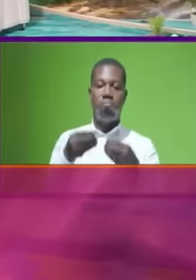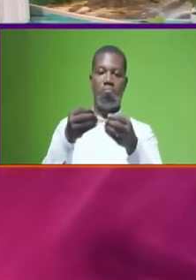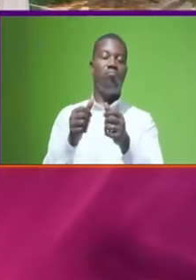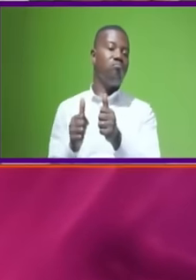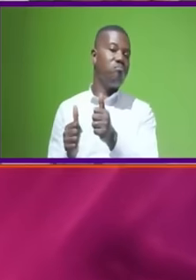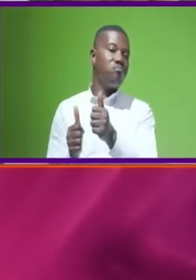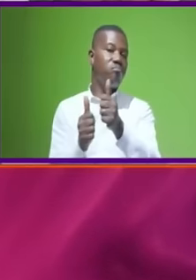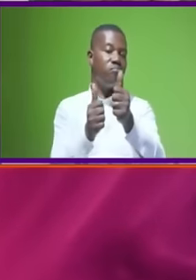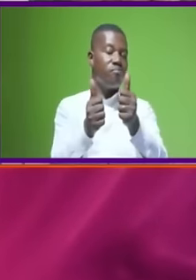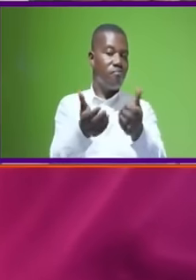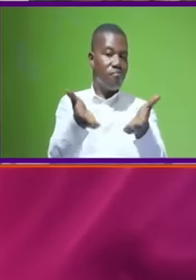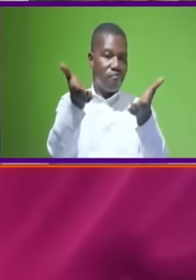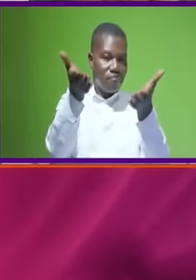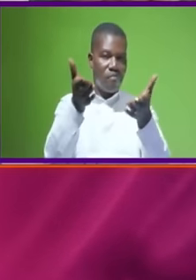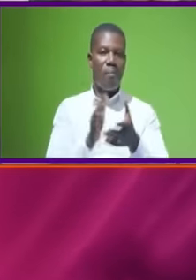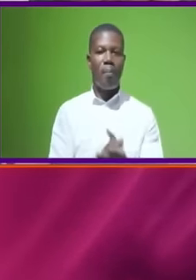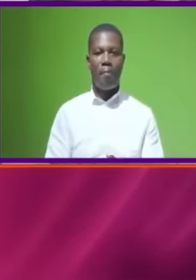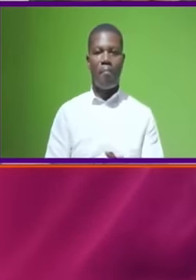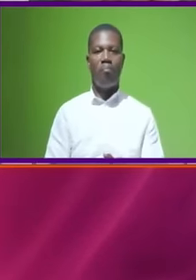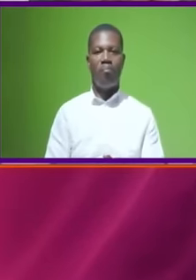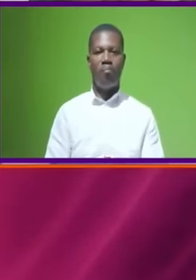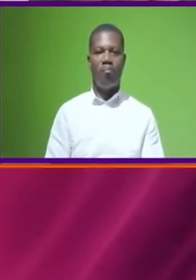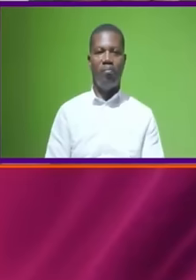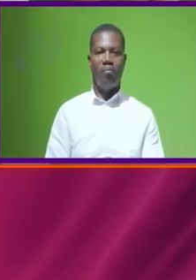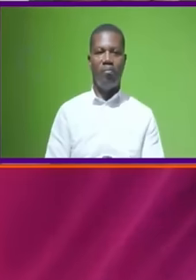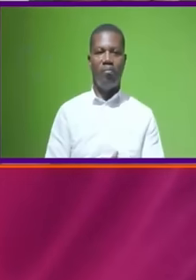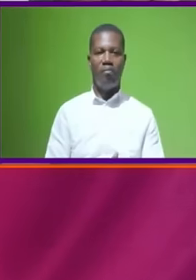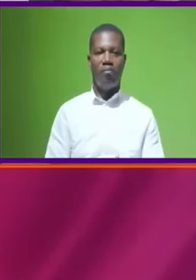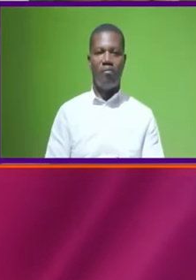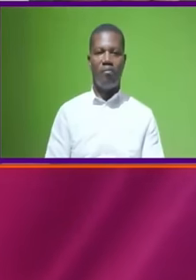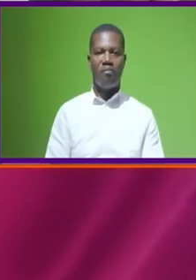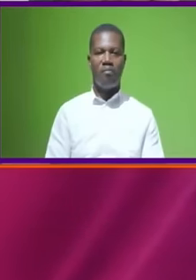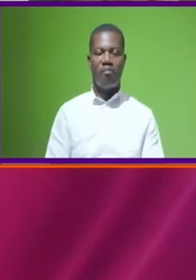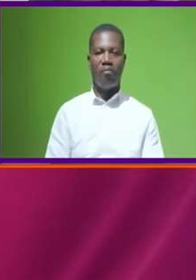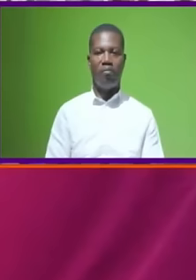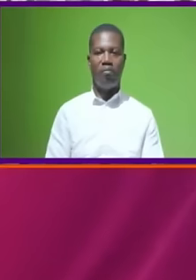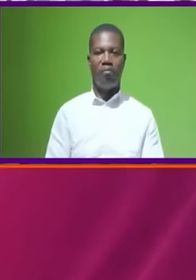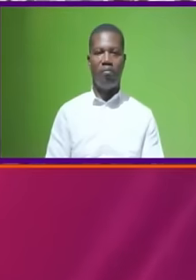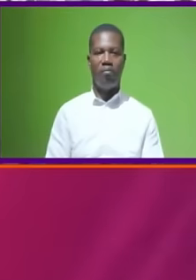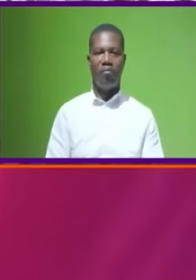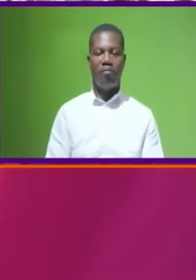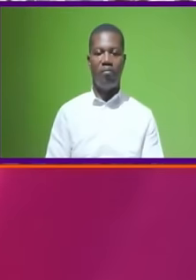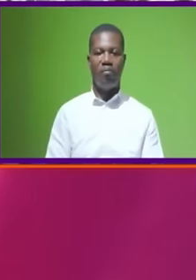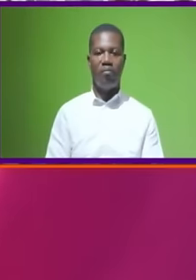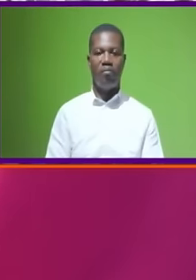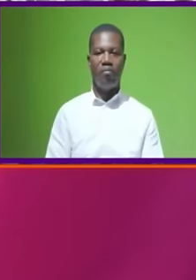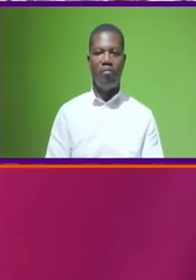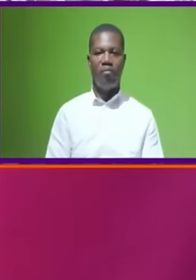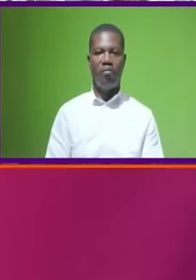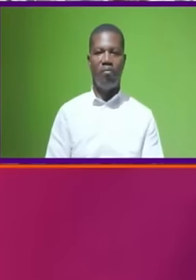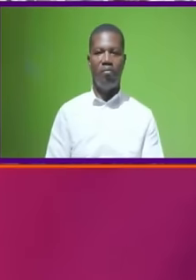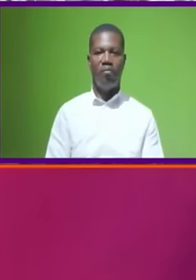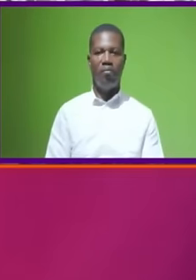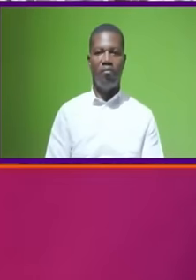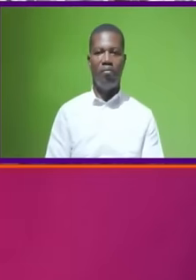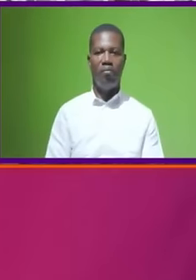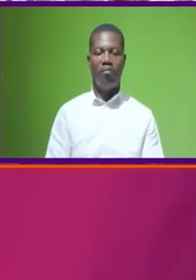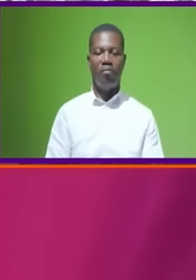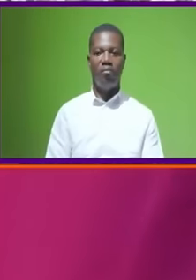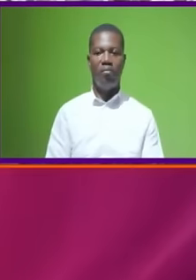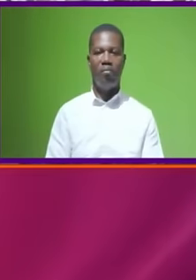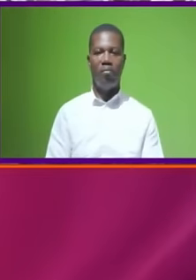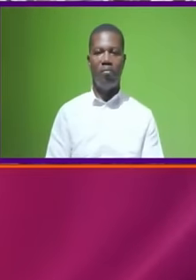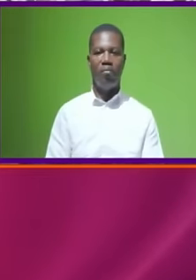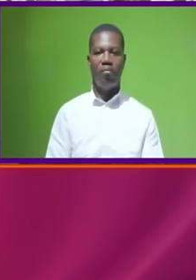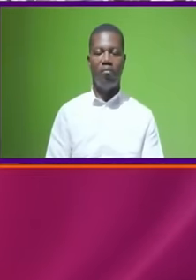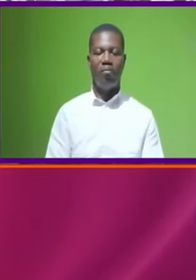So those days, the grace that was at work in their lives, which helped them, it was out of it that through their business, the